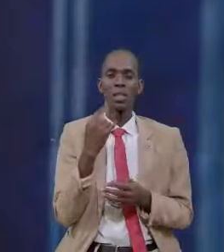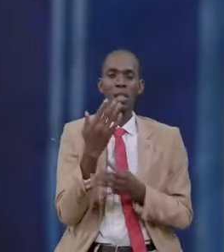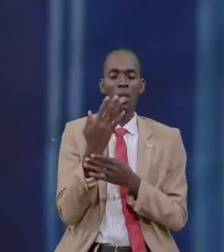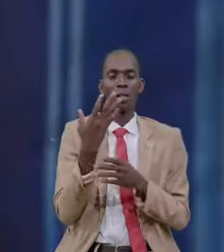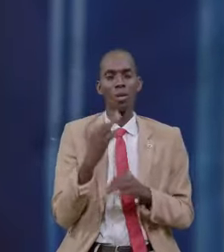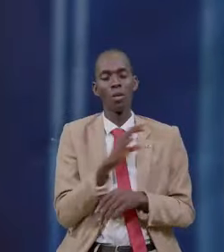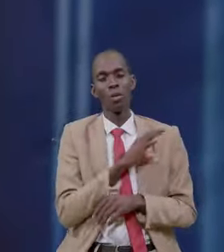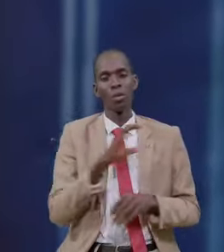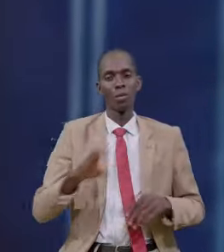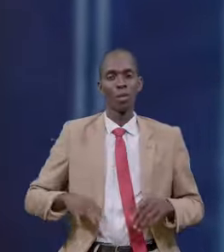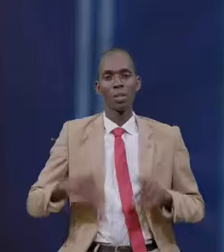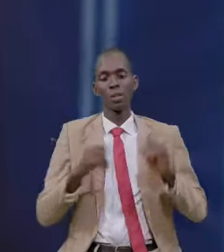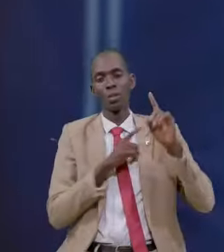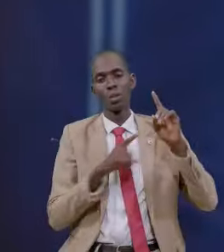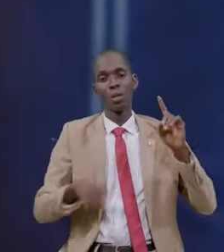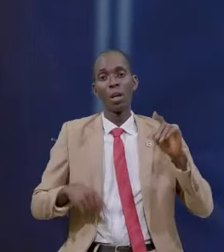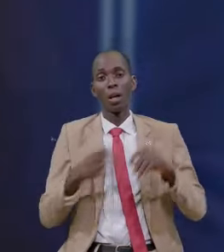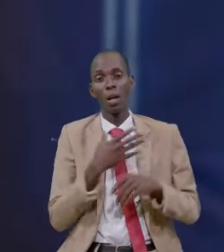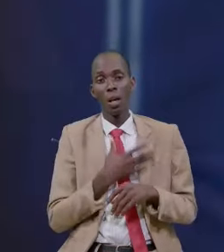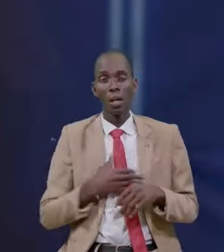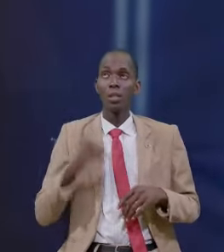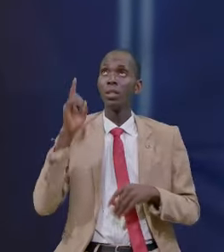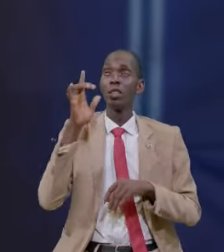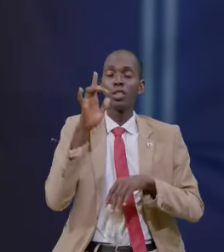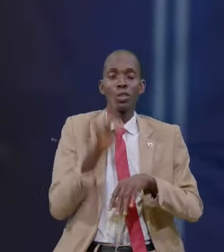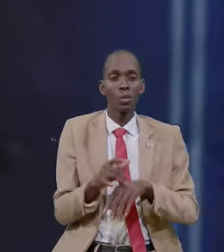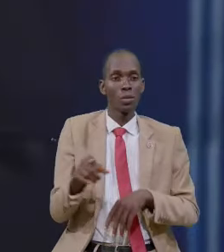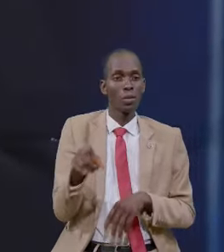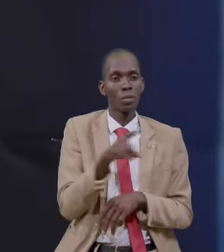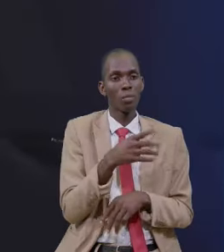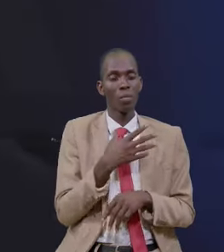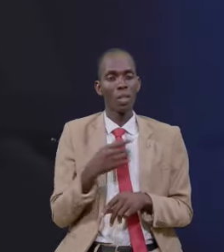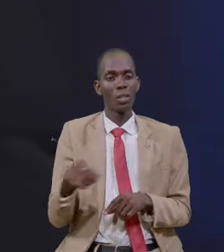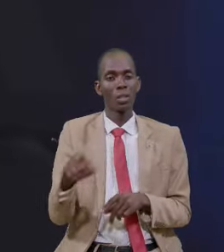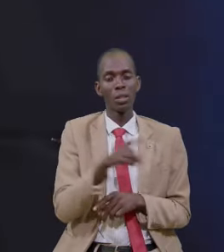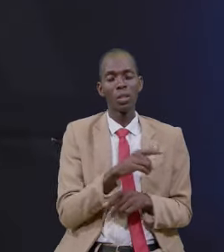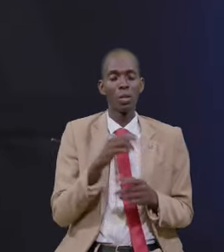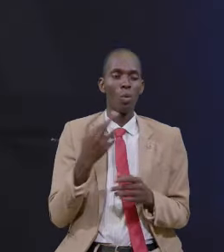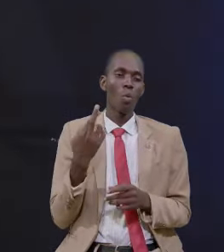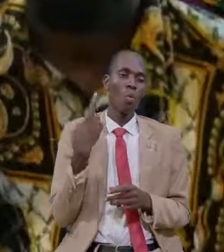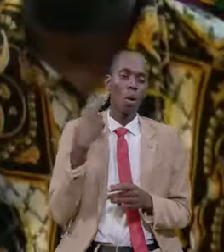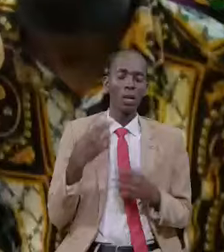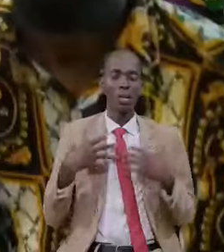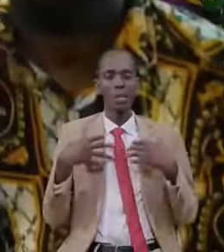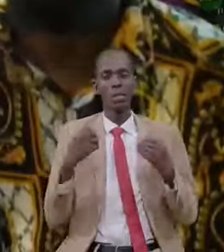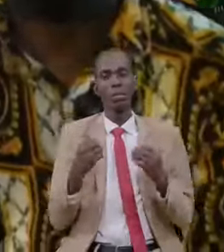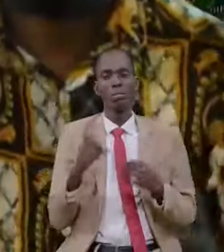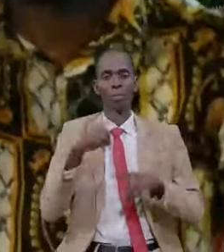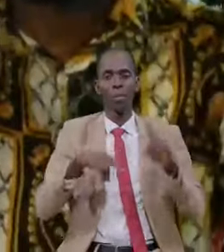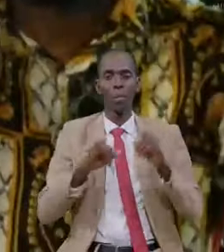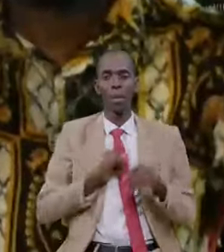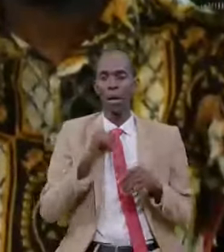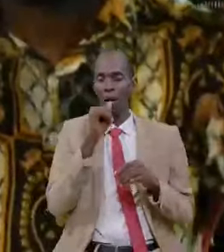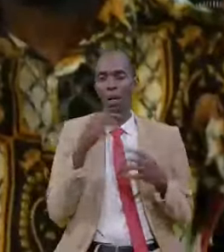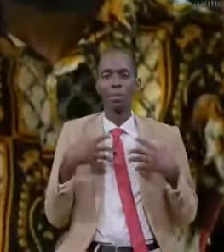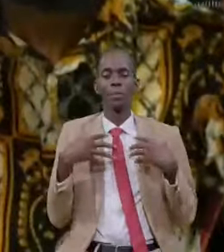them and they were healed. I am healed.